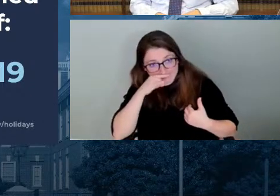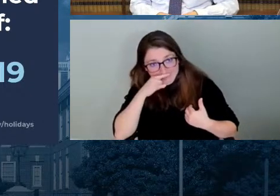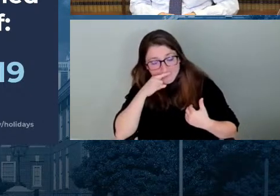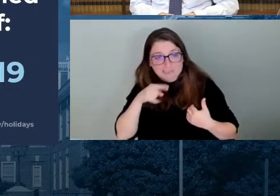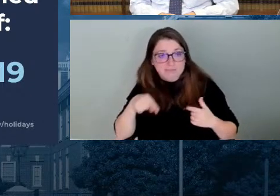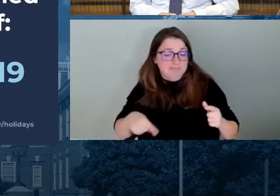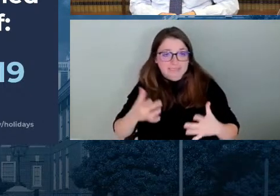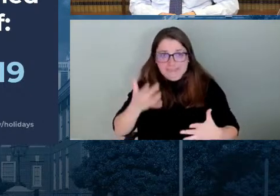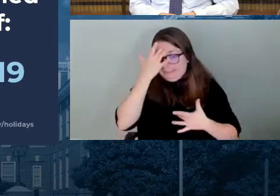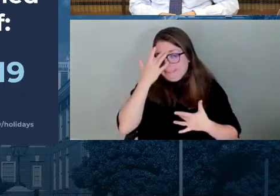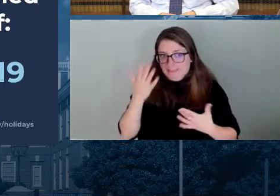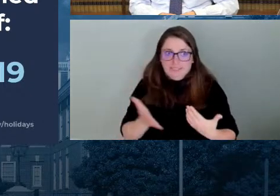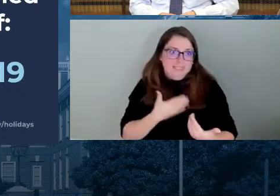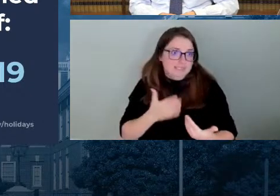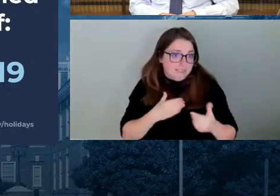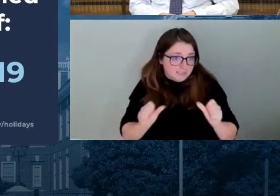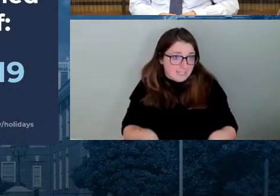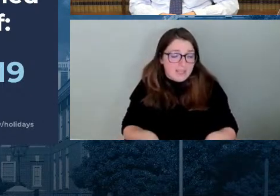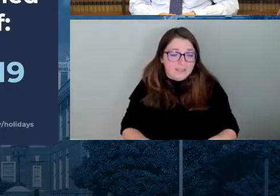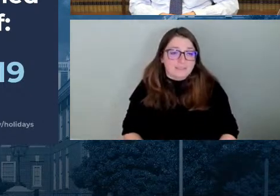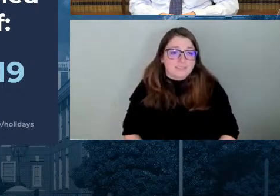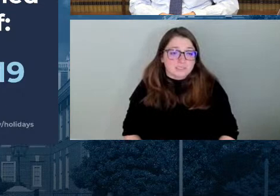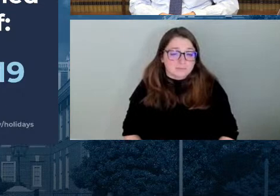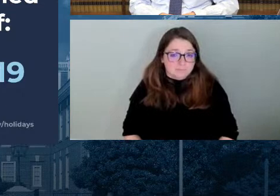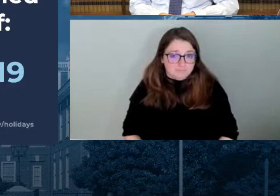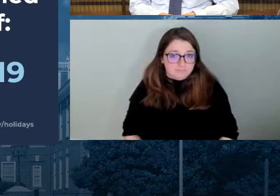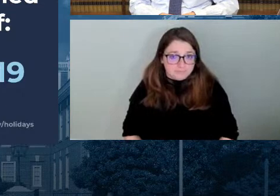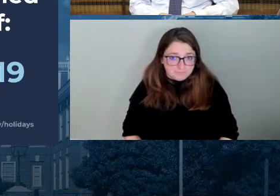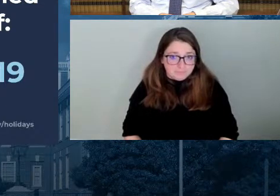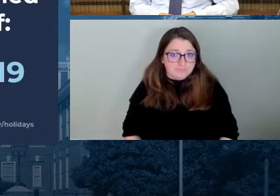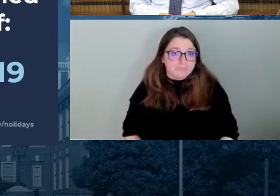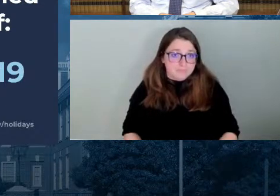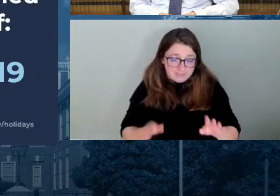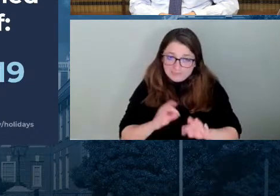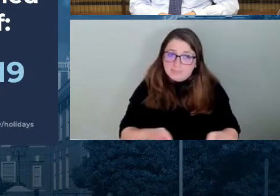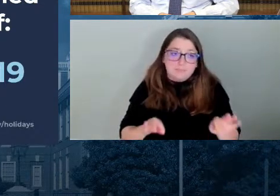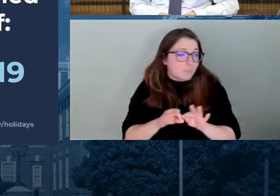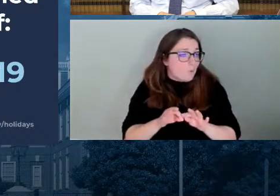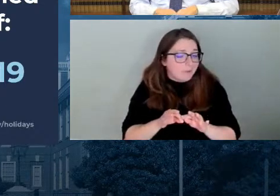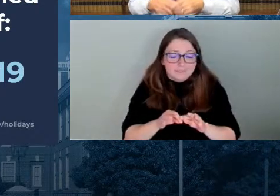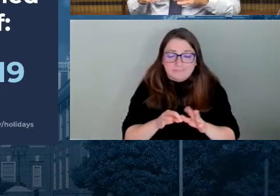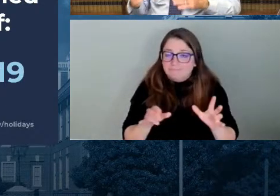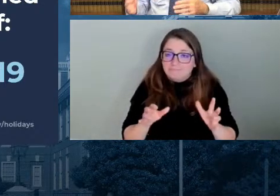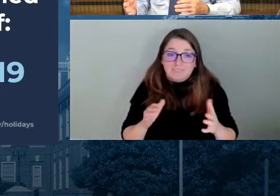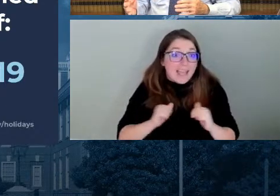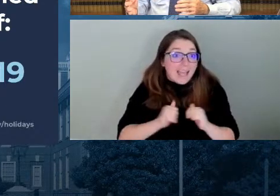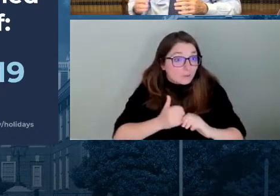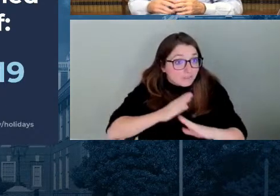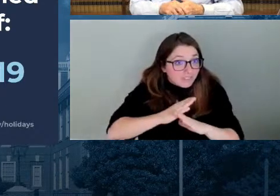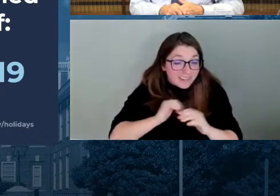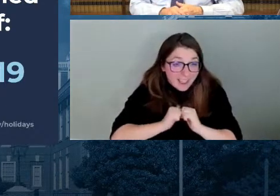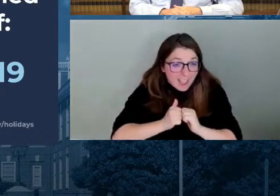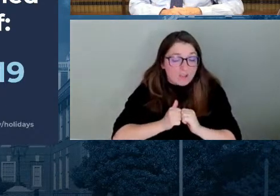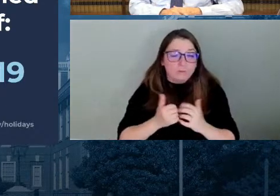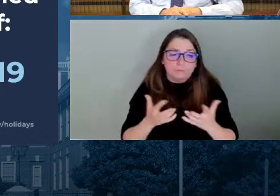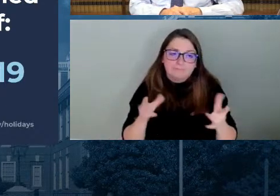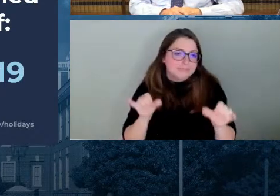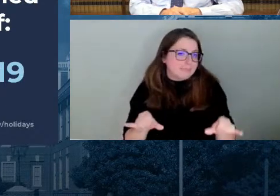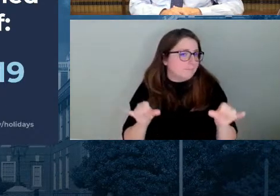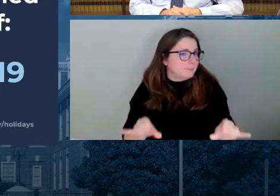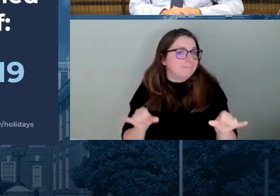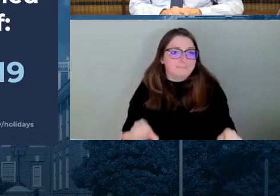take. They're pretty similar to what we've been talking about from the beginning. We've got a very high percentage